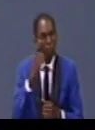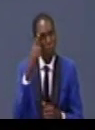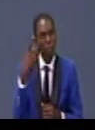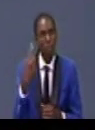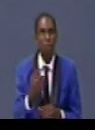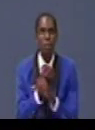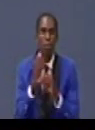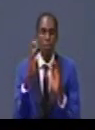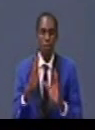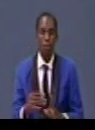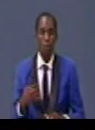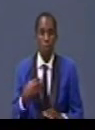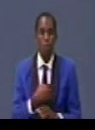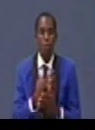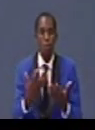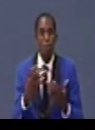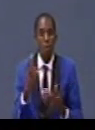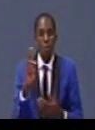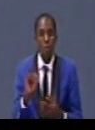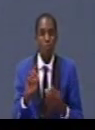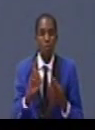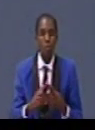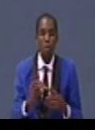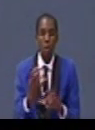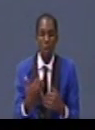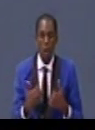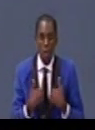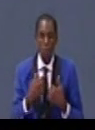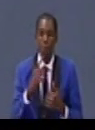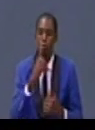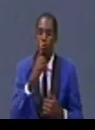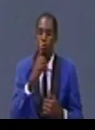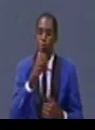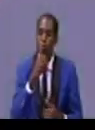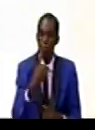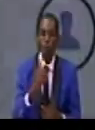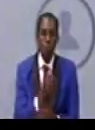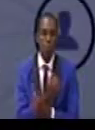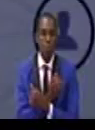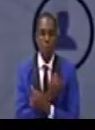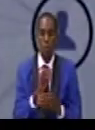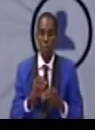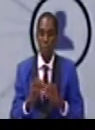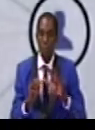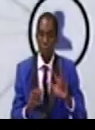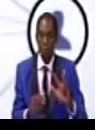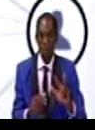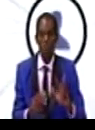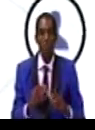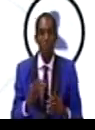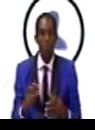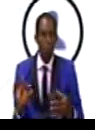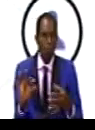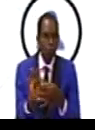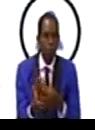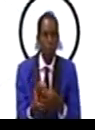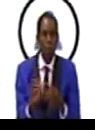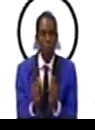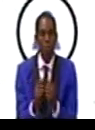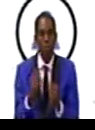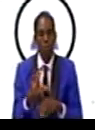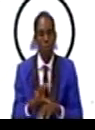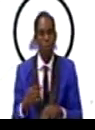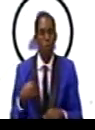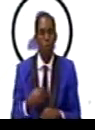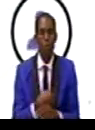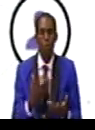them to get real love, affection for the Savior. Number three, affiliation with the church. We want them to be affiliated